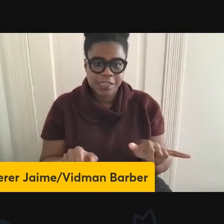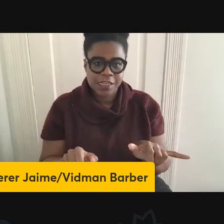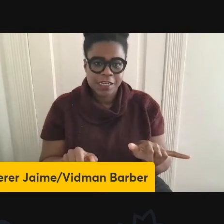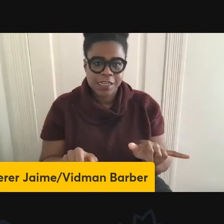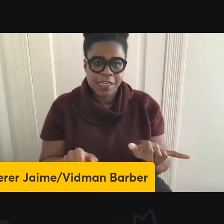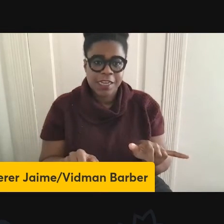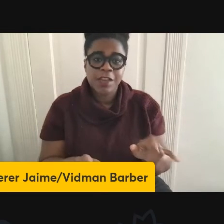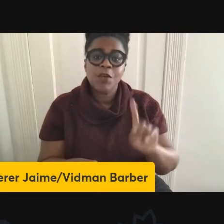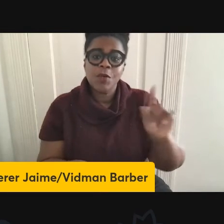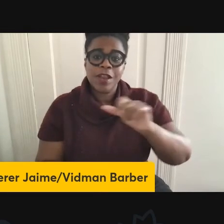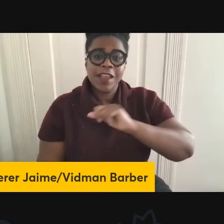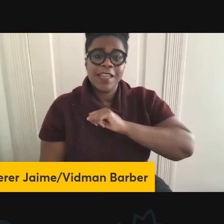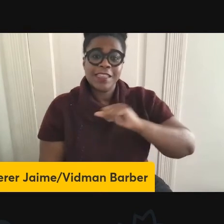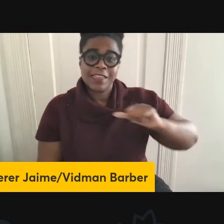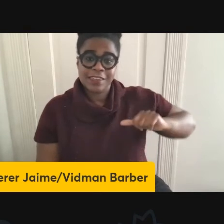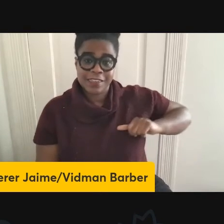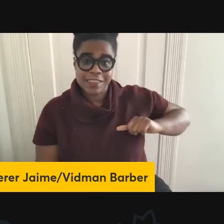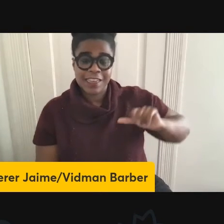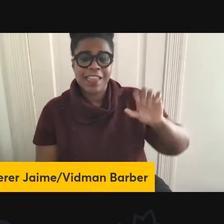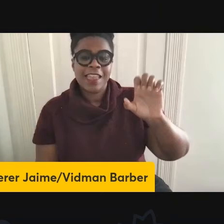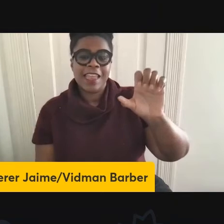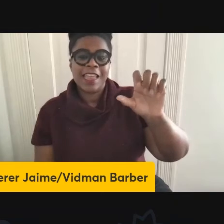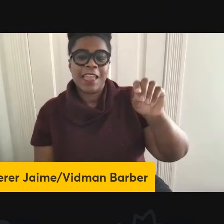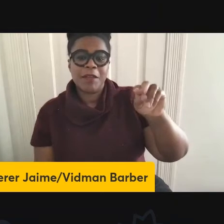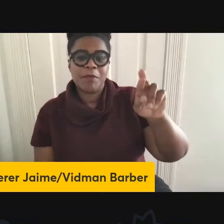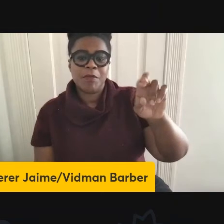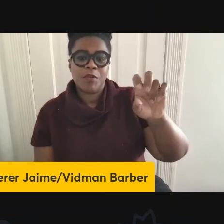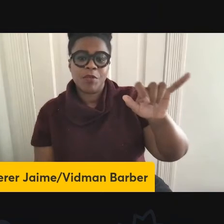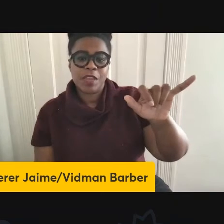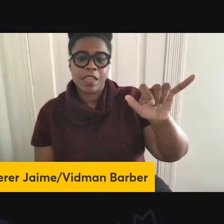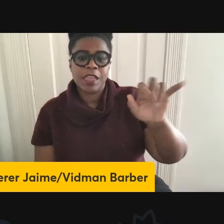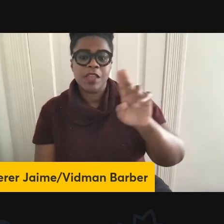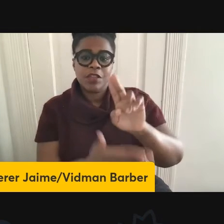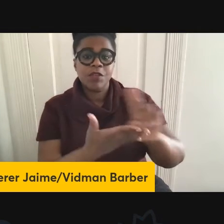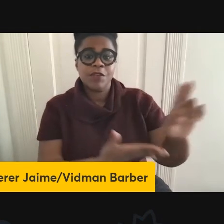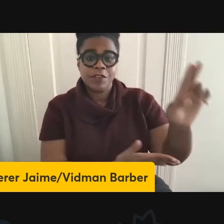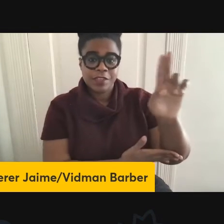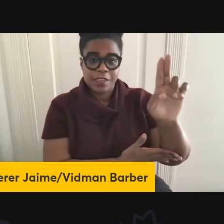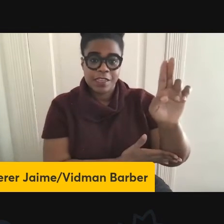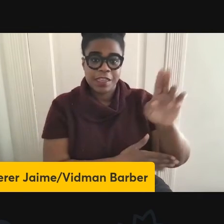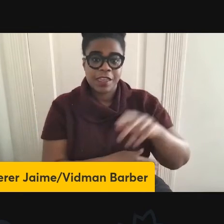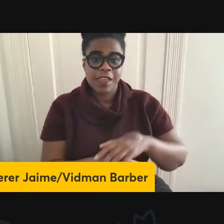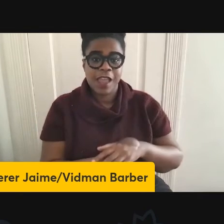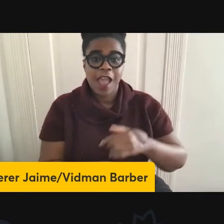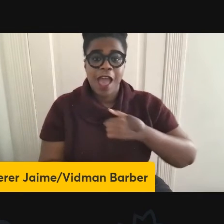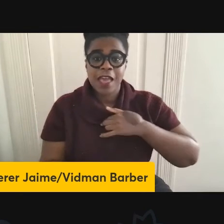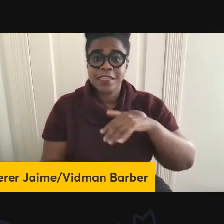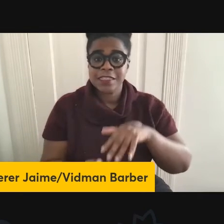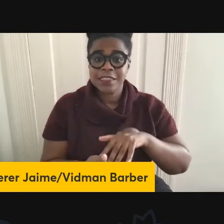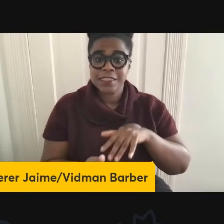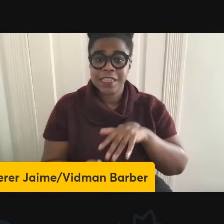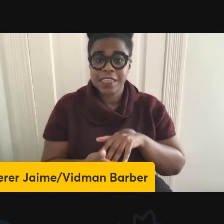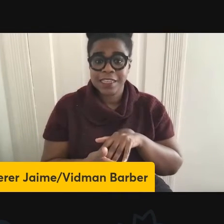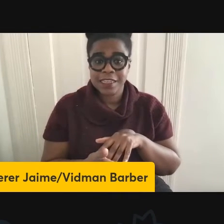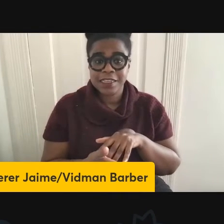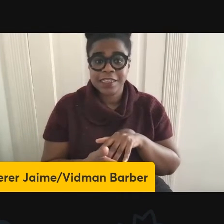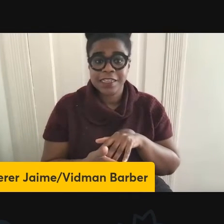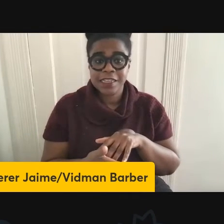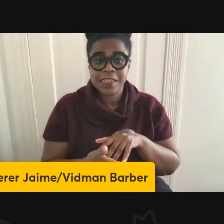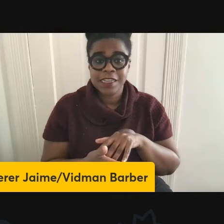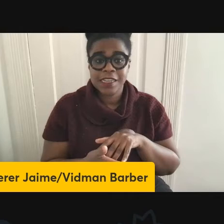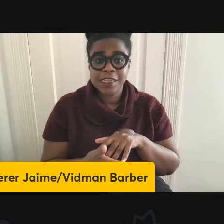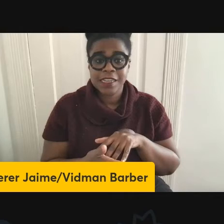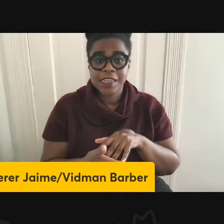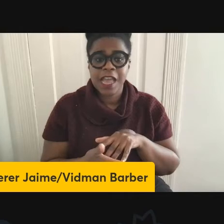in Atlanta at Emory University, and there I studied uh, mostly